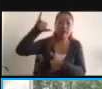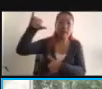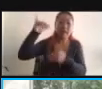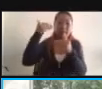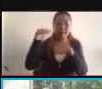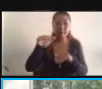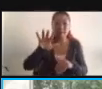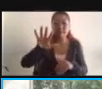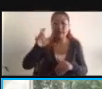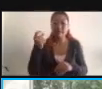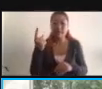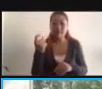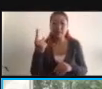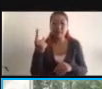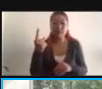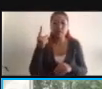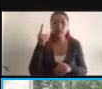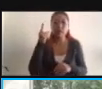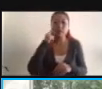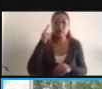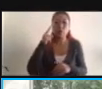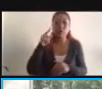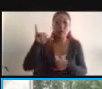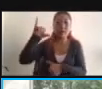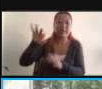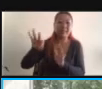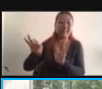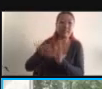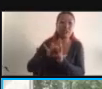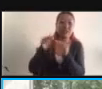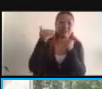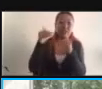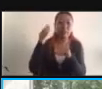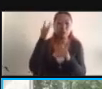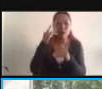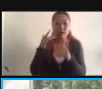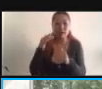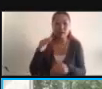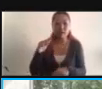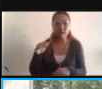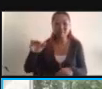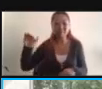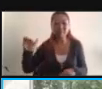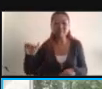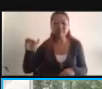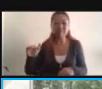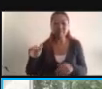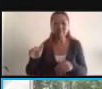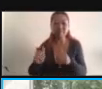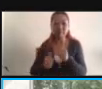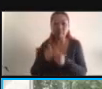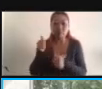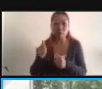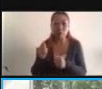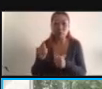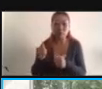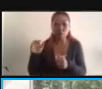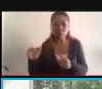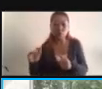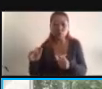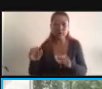inches was the selection height limit, because that was the small size that could fit into the Mercury